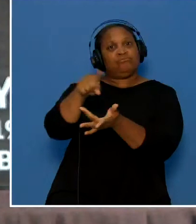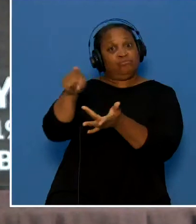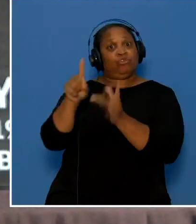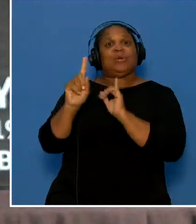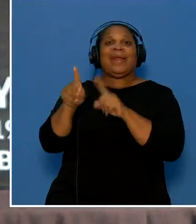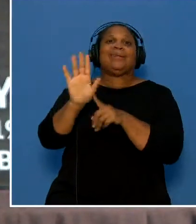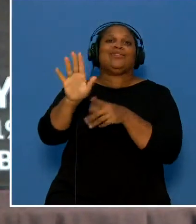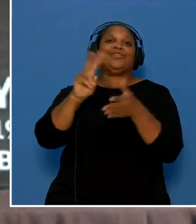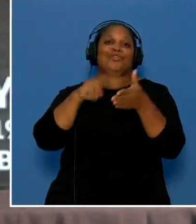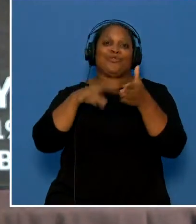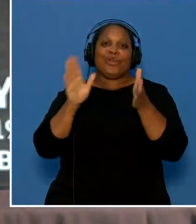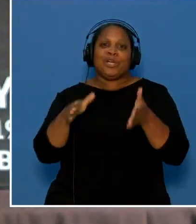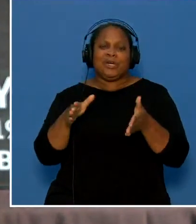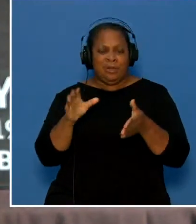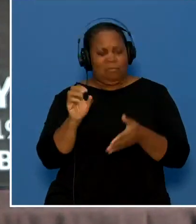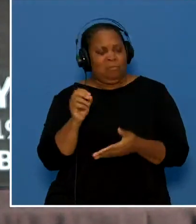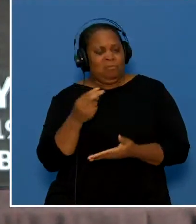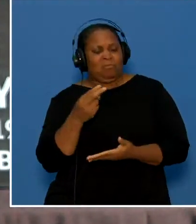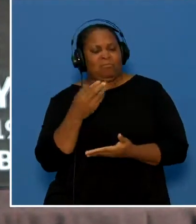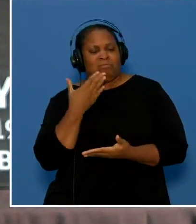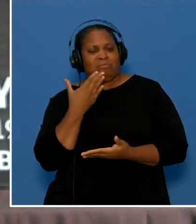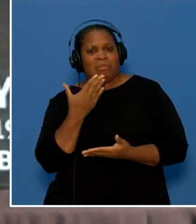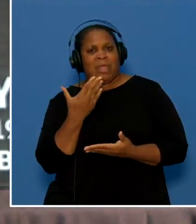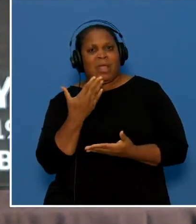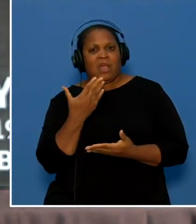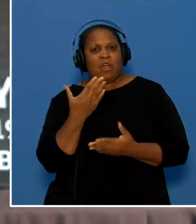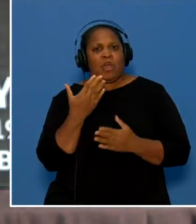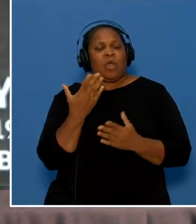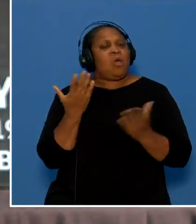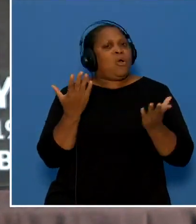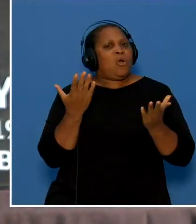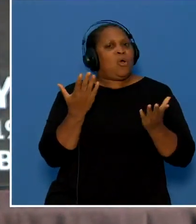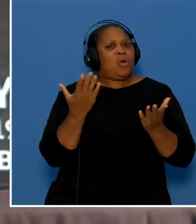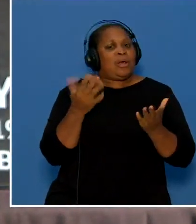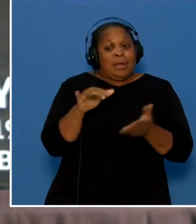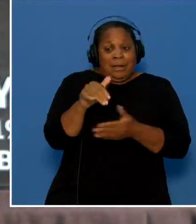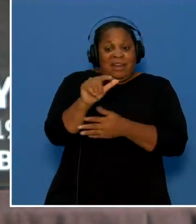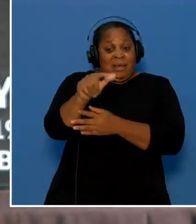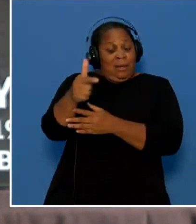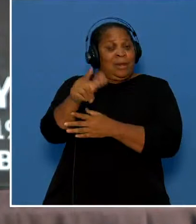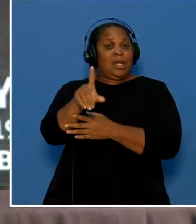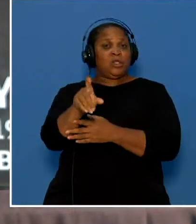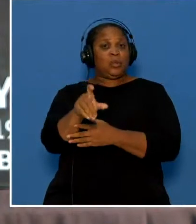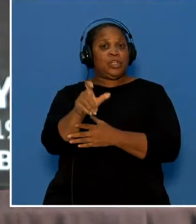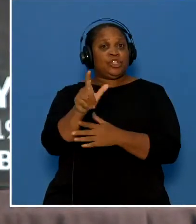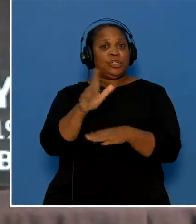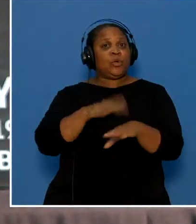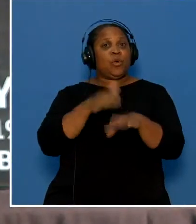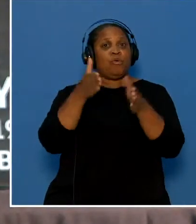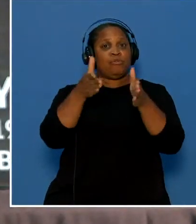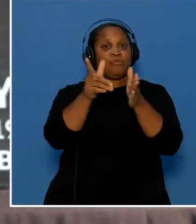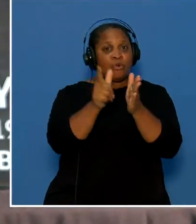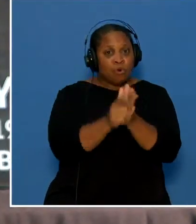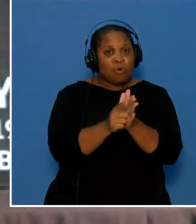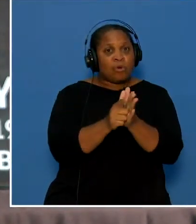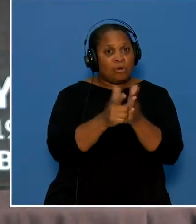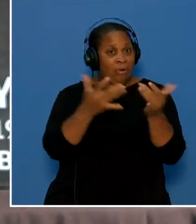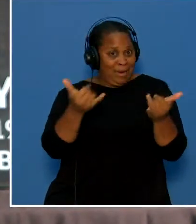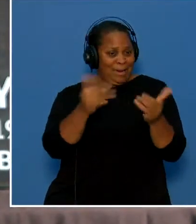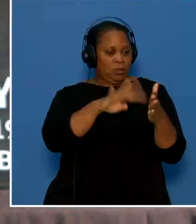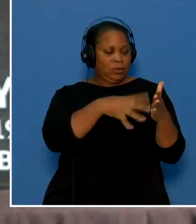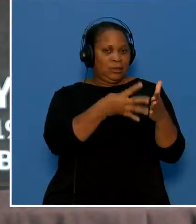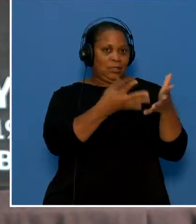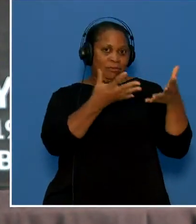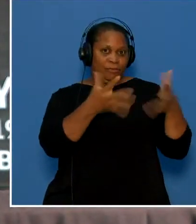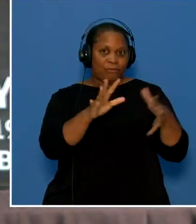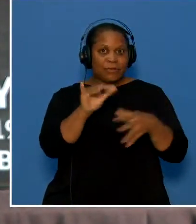reader. All right, well, thank you very much. The other question I had regards the curfew. Obviously, the curfew is right now scheduled to